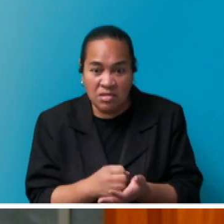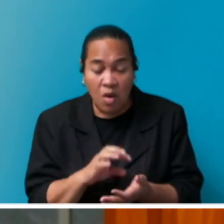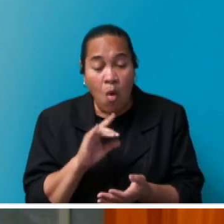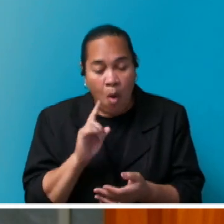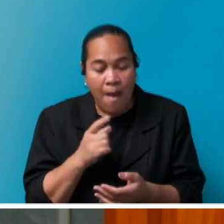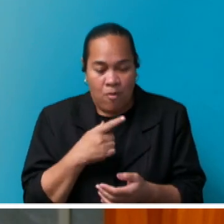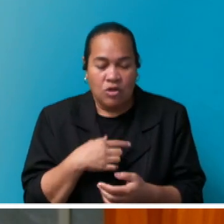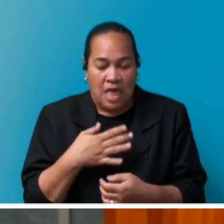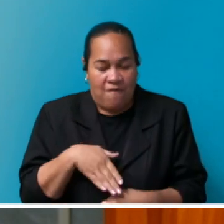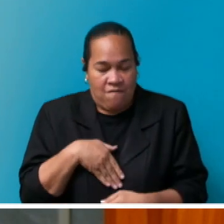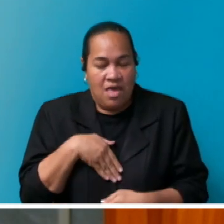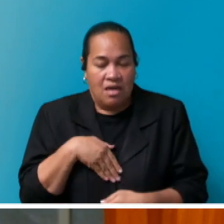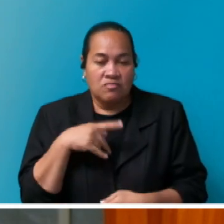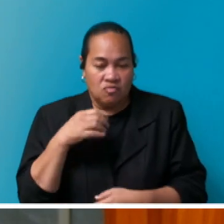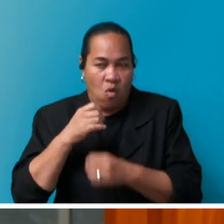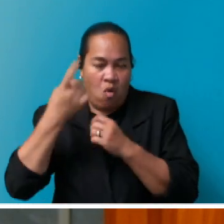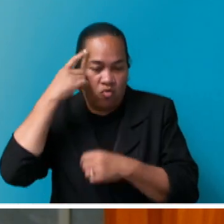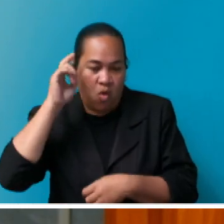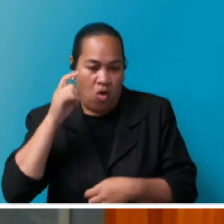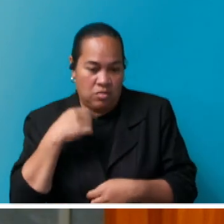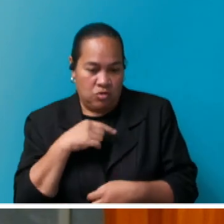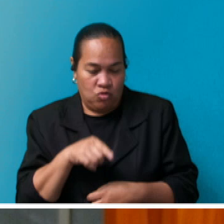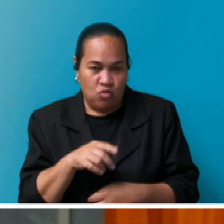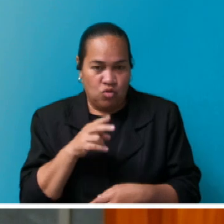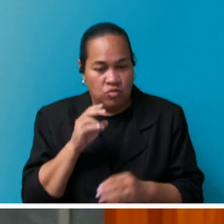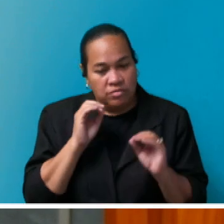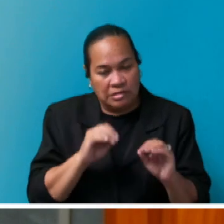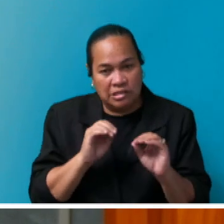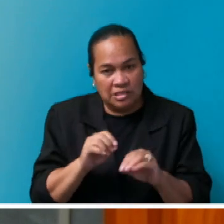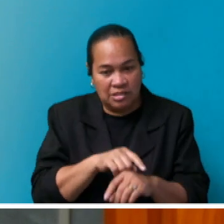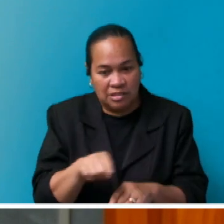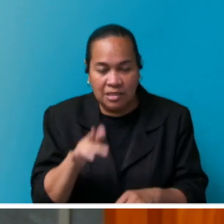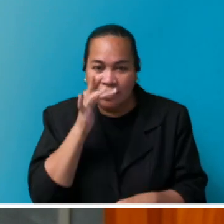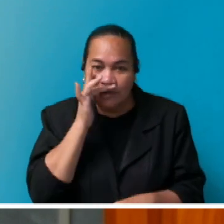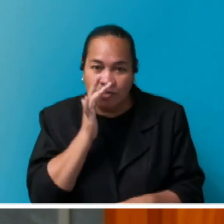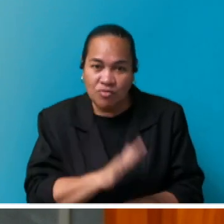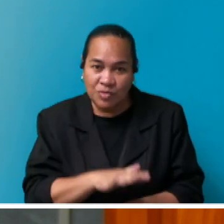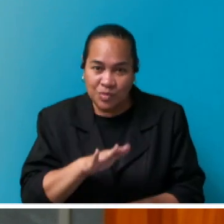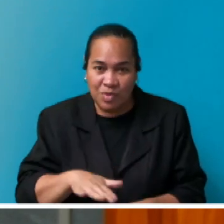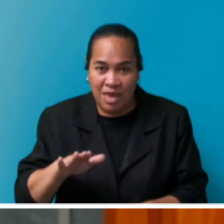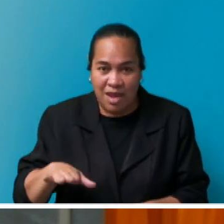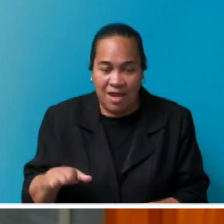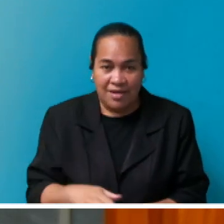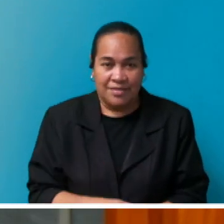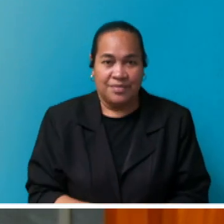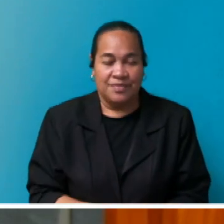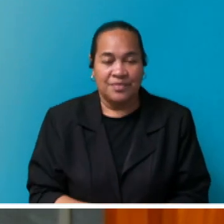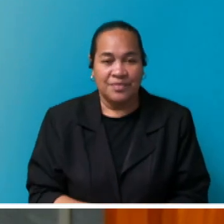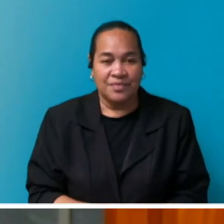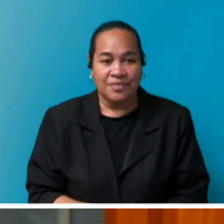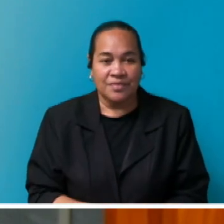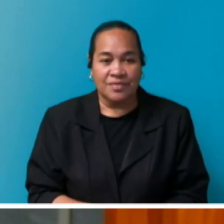of calling to the noble profession on the early education. And